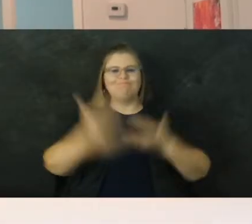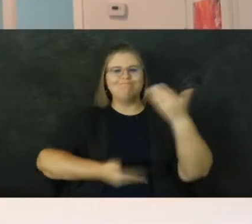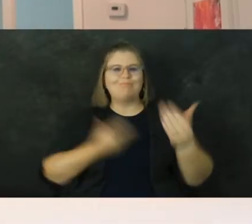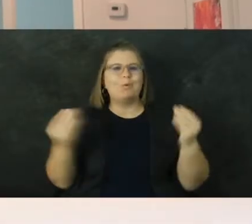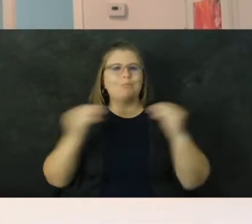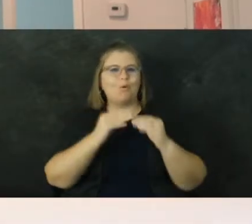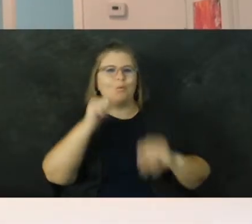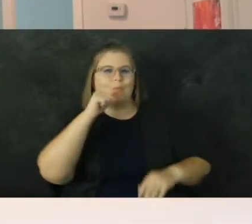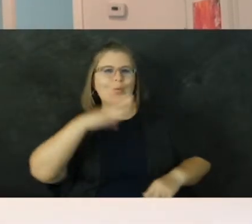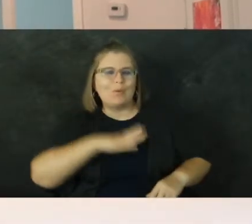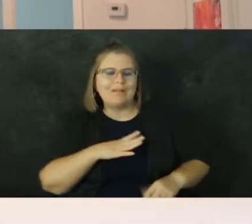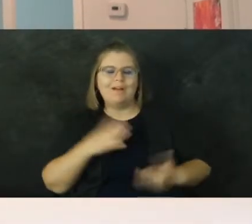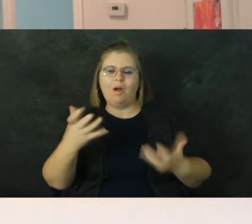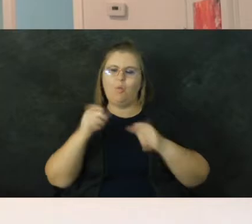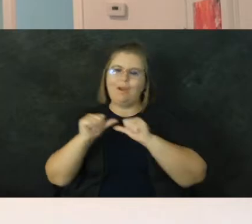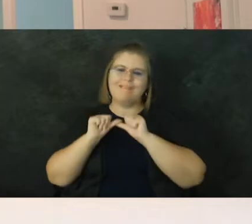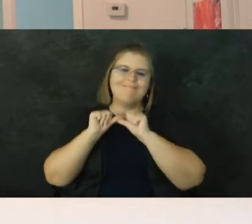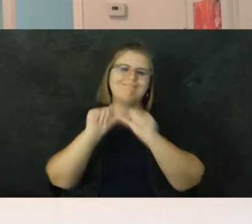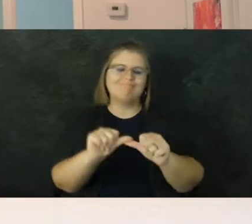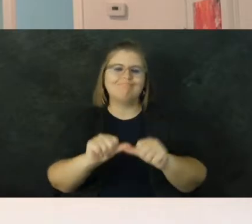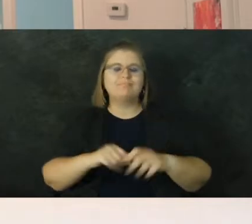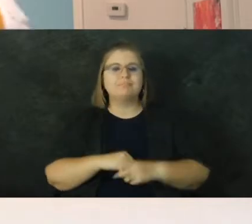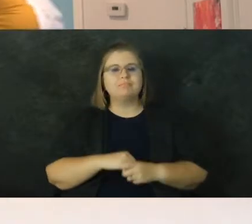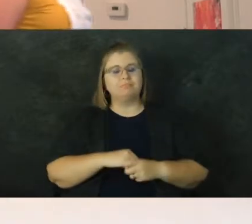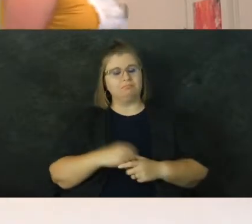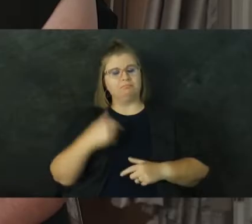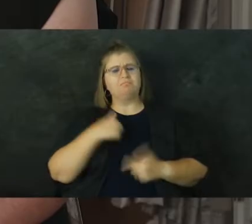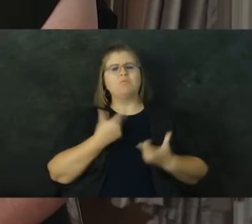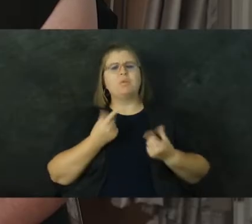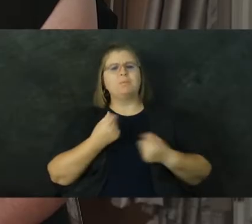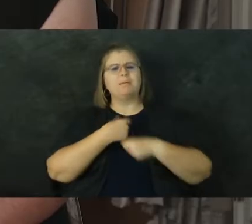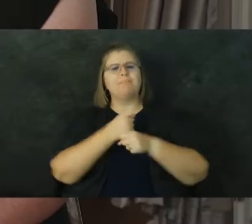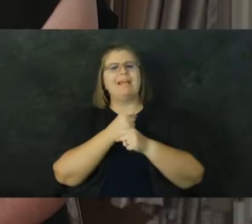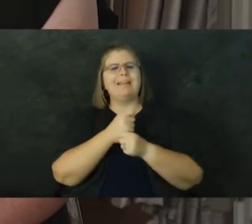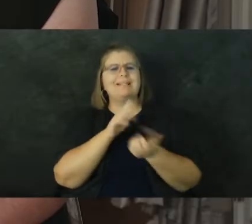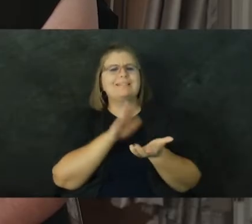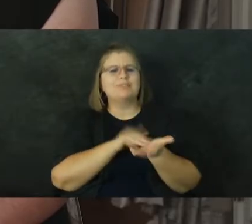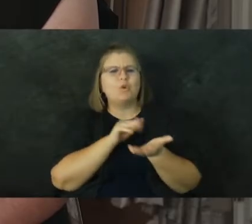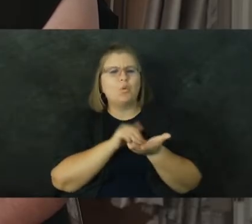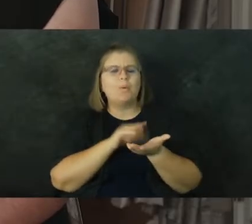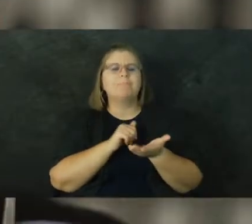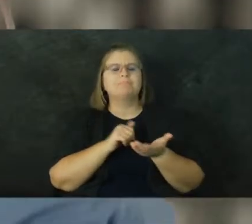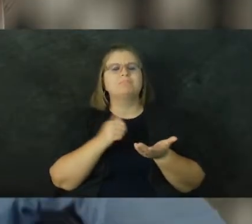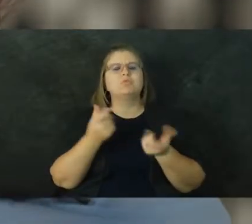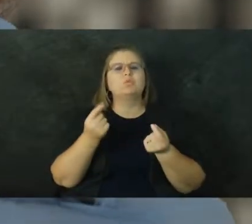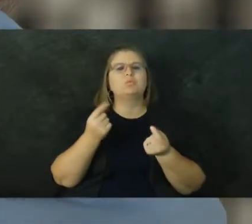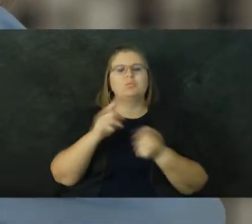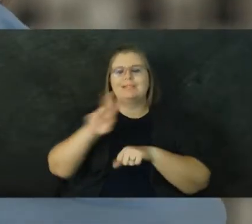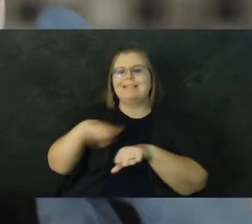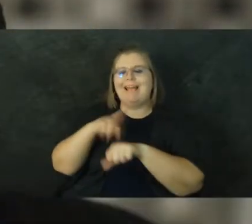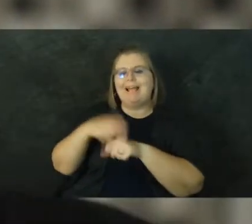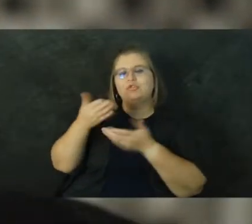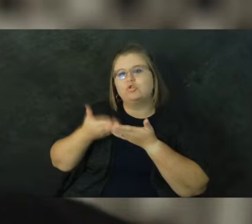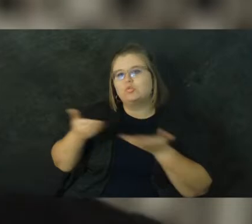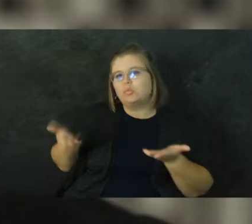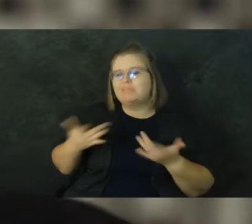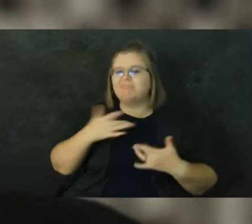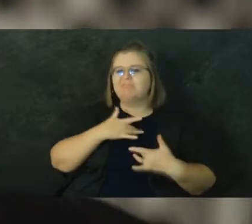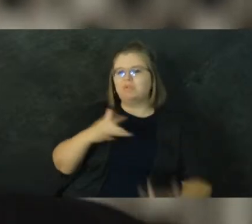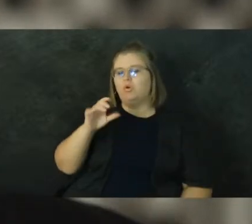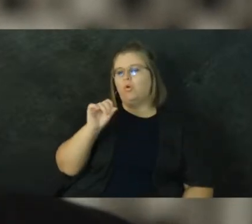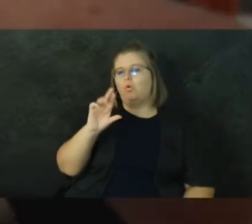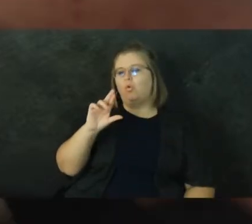my business, and I just want to keep on doing that. I make handmade soap, so basically I take natural